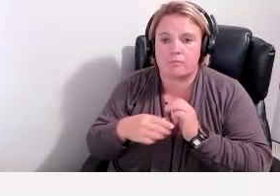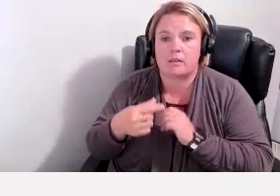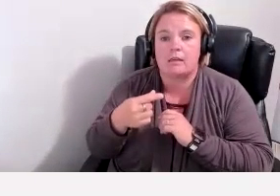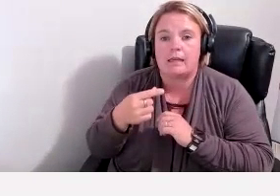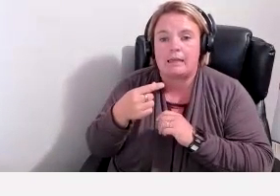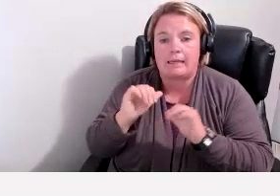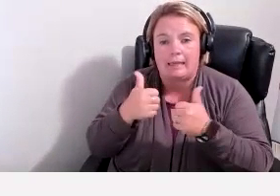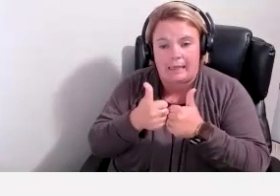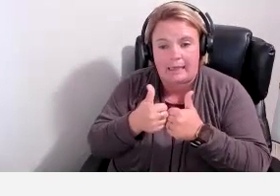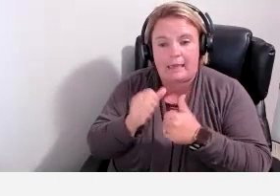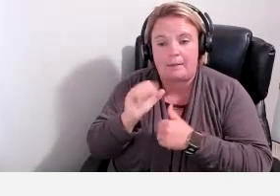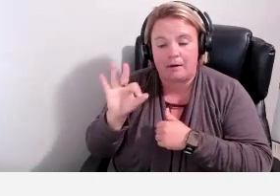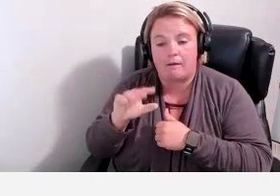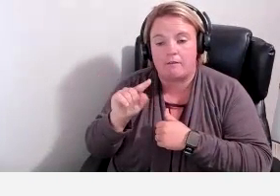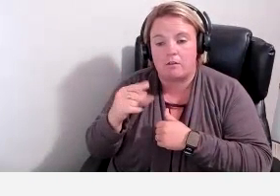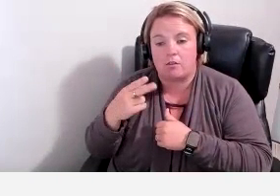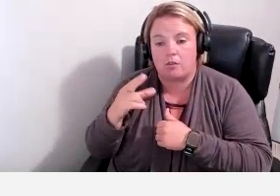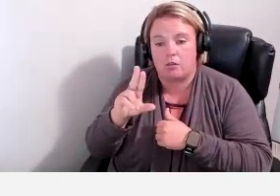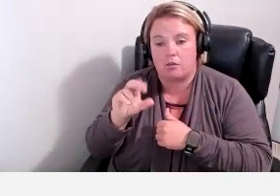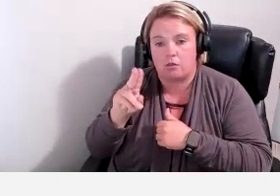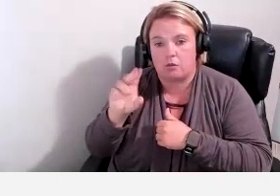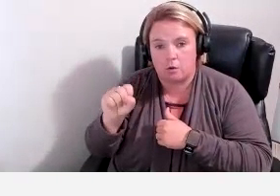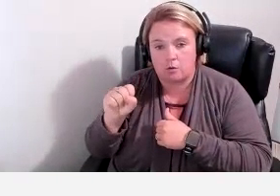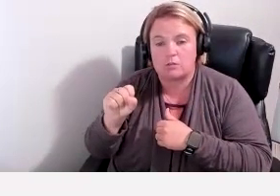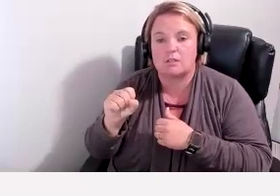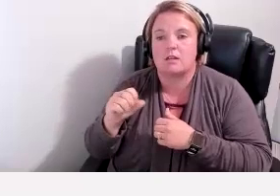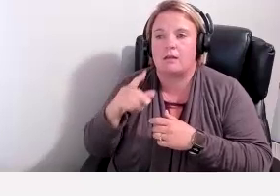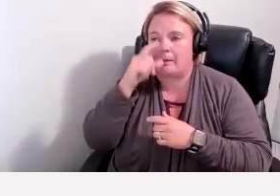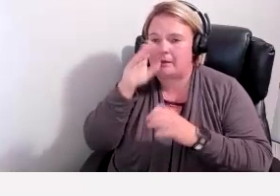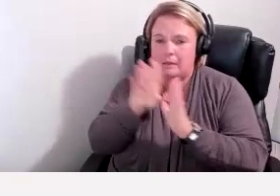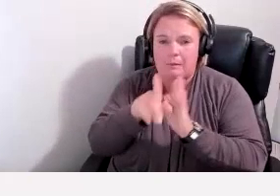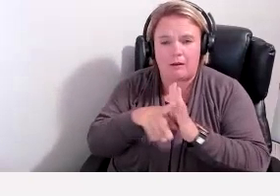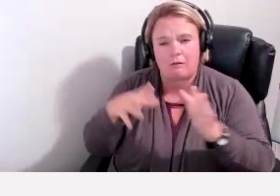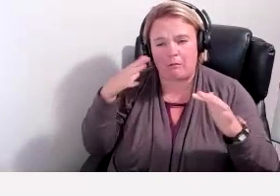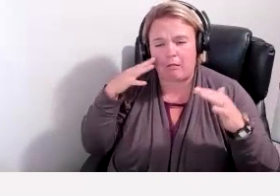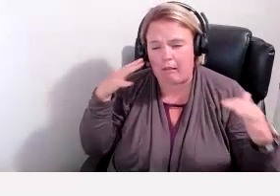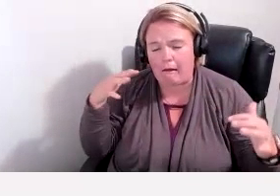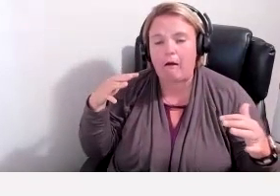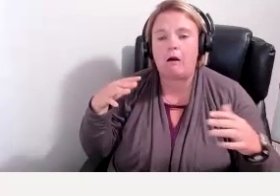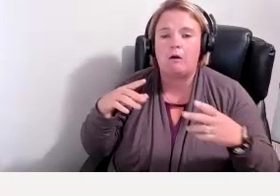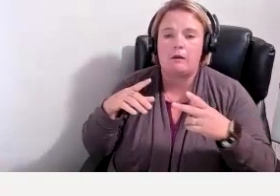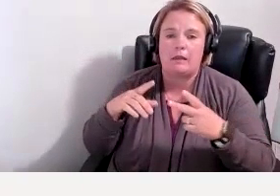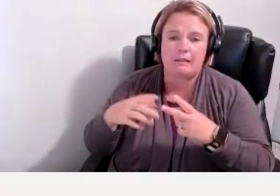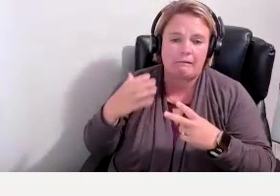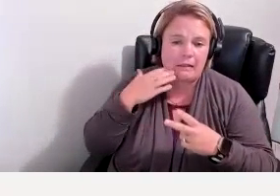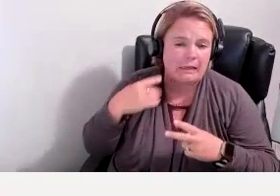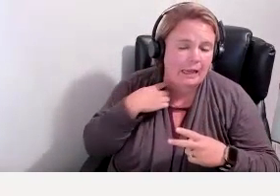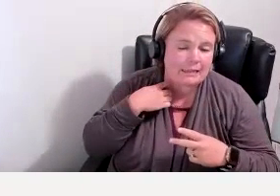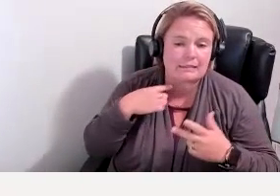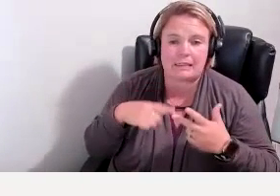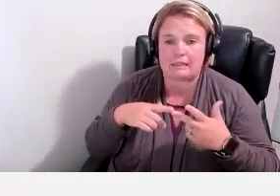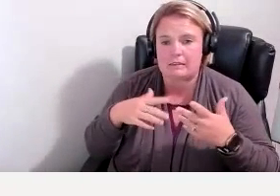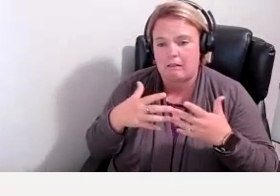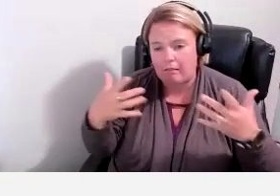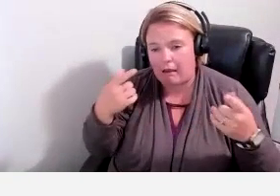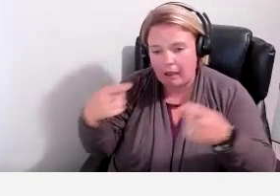one that's just classic because it's so loud in the background and the people speak with an accent. There's a lot going on. And so to follow that